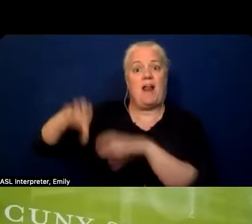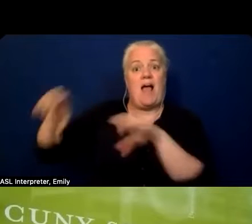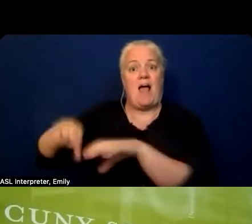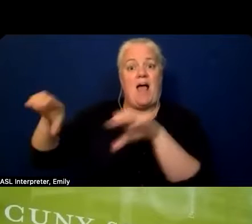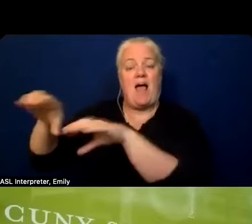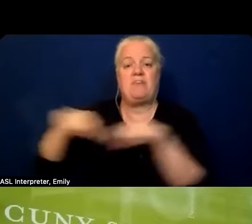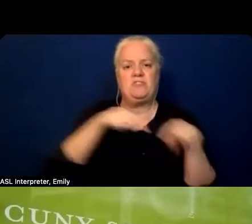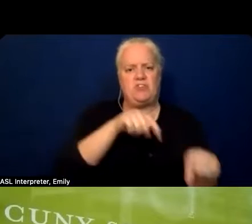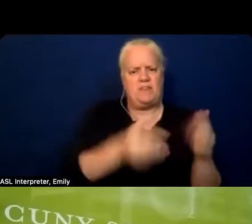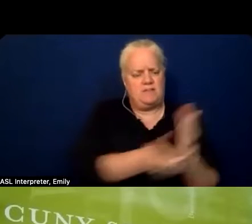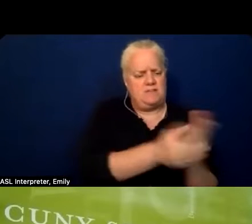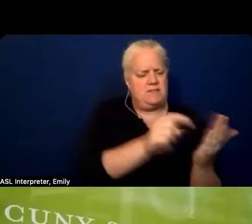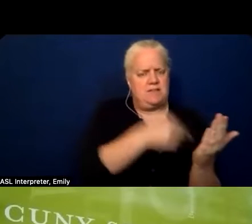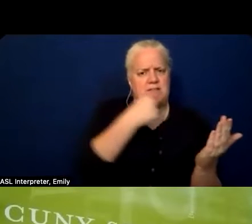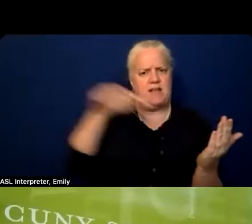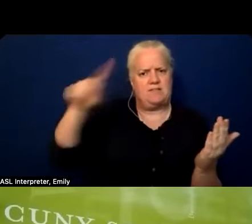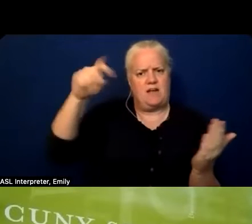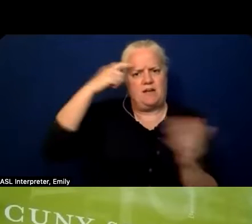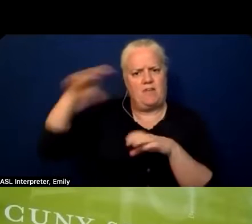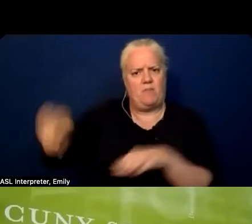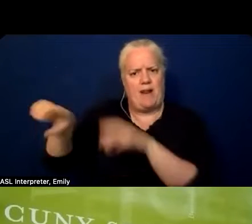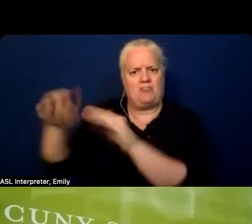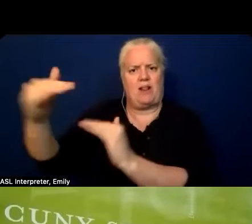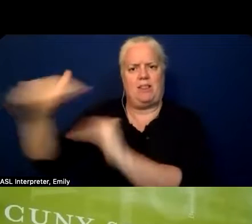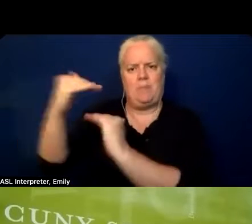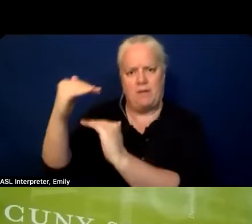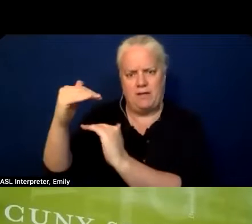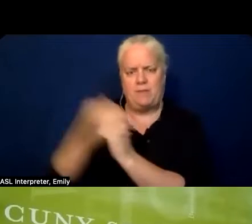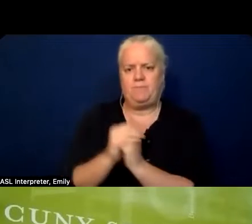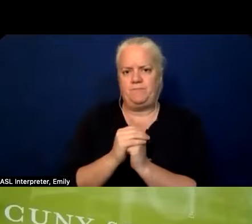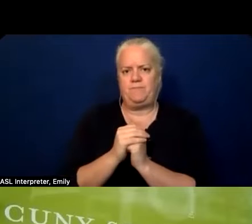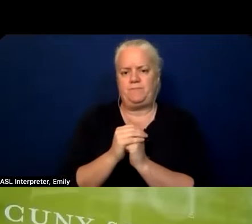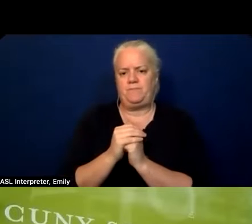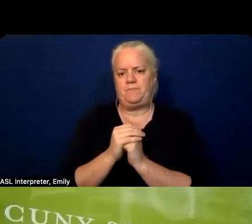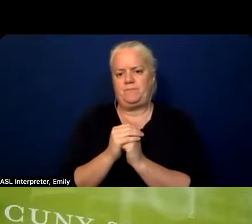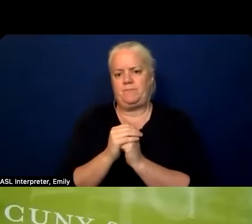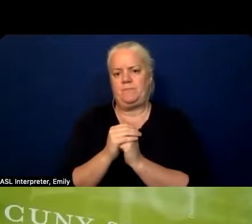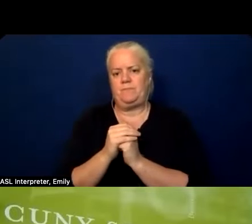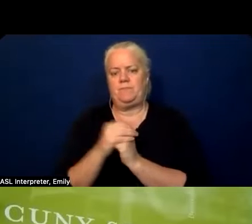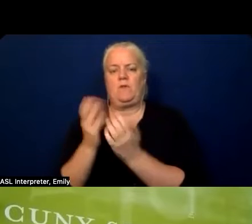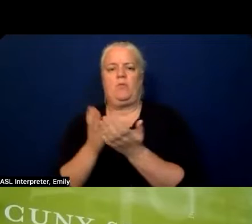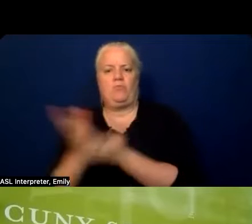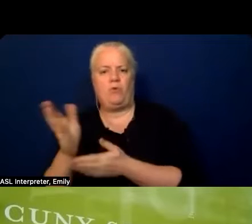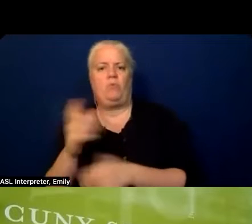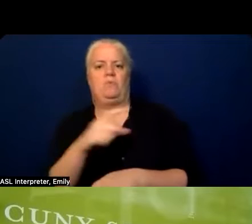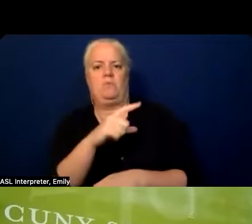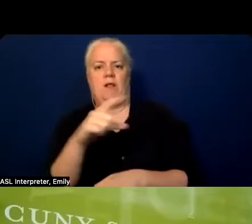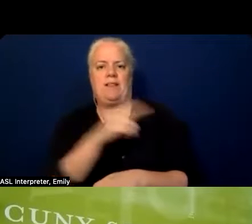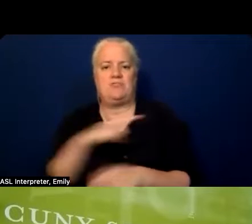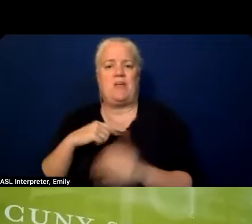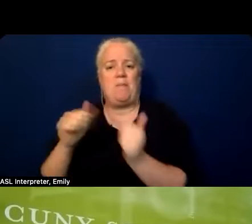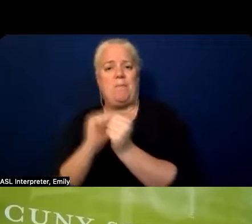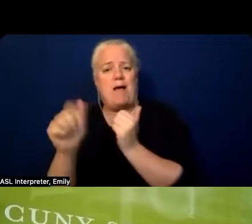specifically the actions of the state of New York acting through the legislature or executive agencies.